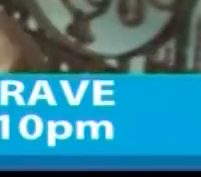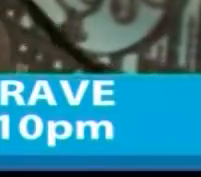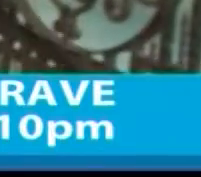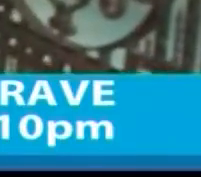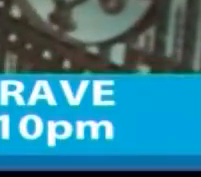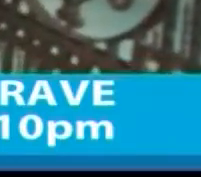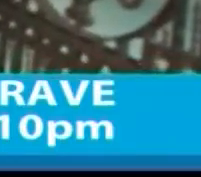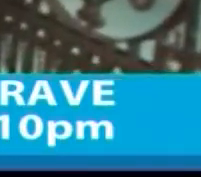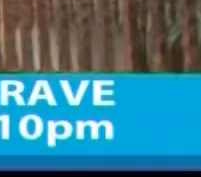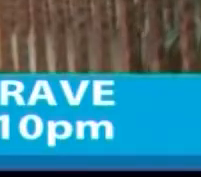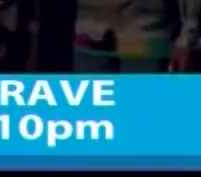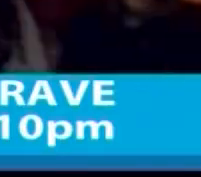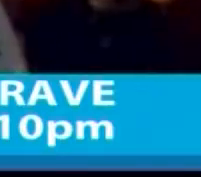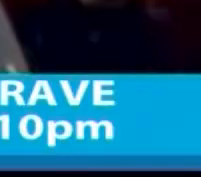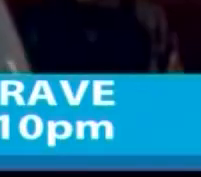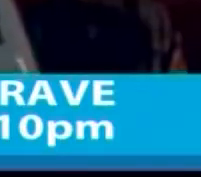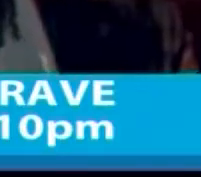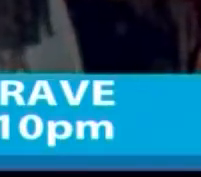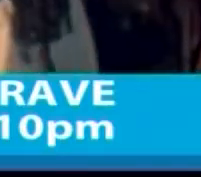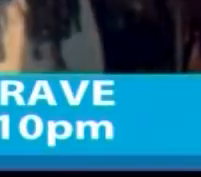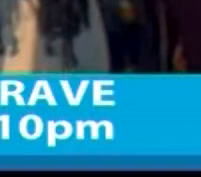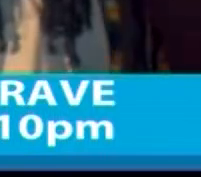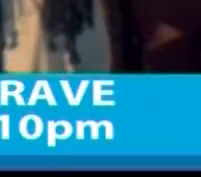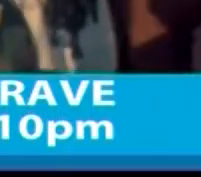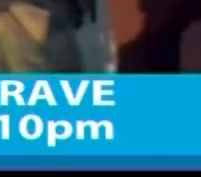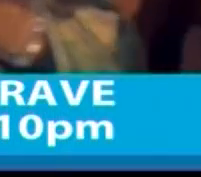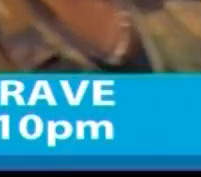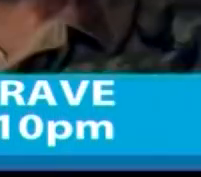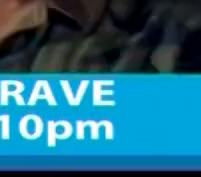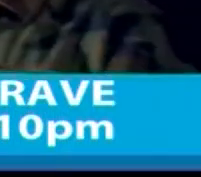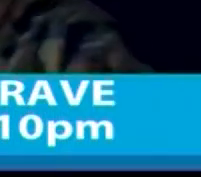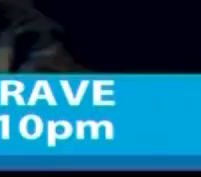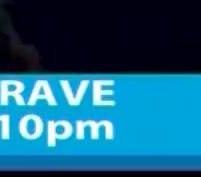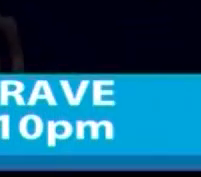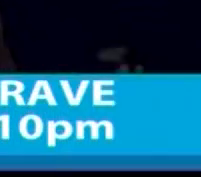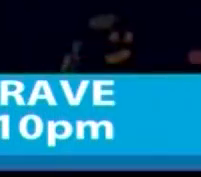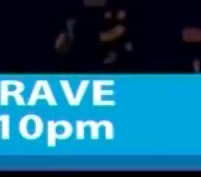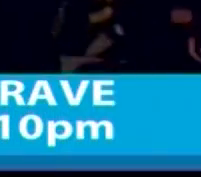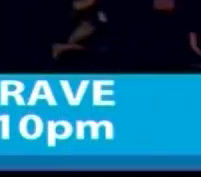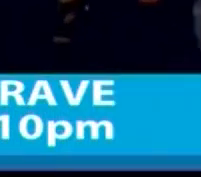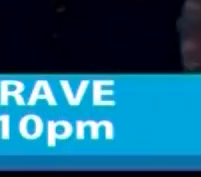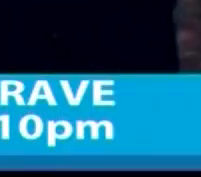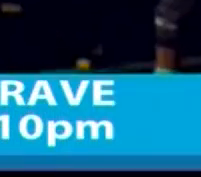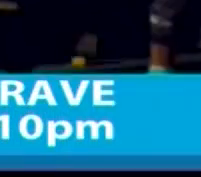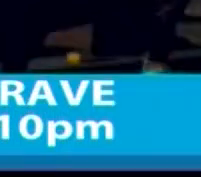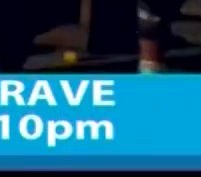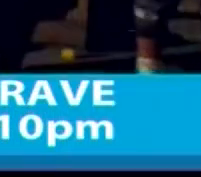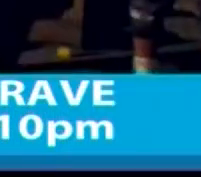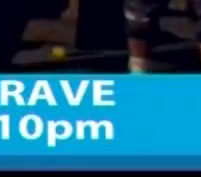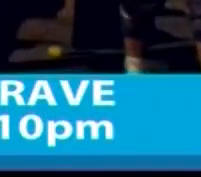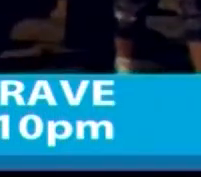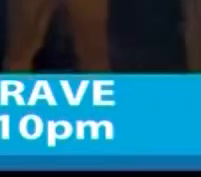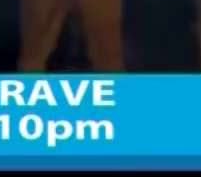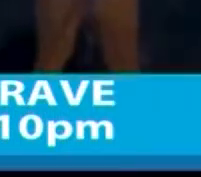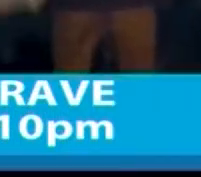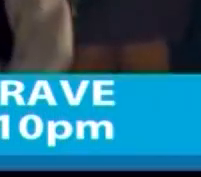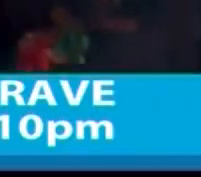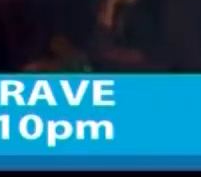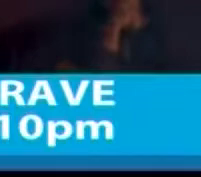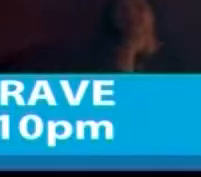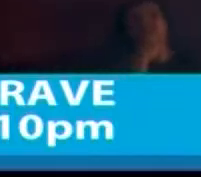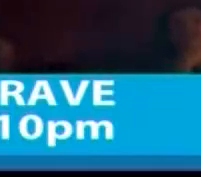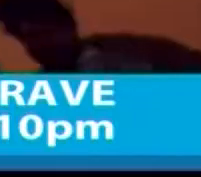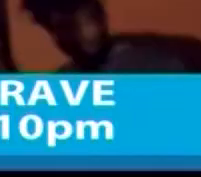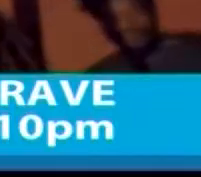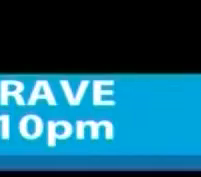We're the survivors. It's how you interpret. Cause the belly of the beast not too far off from what's